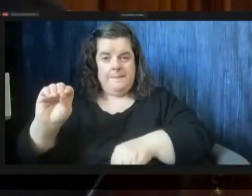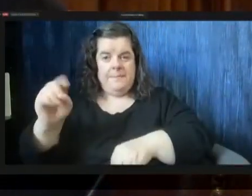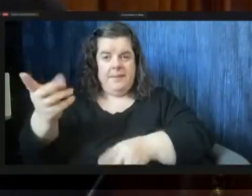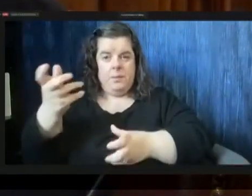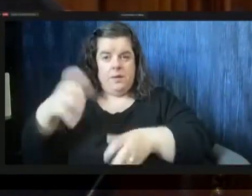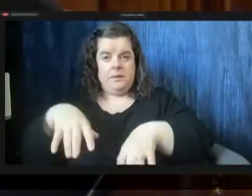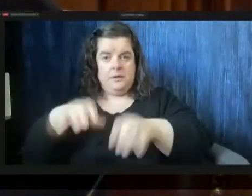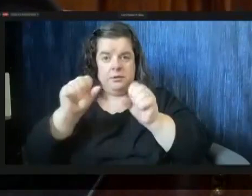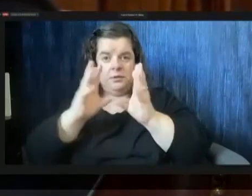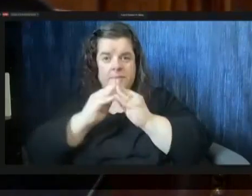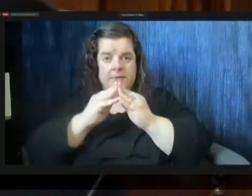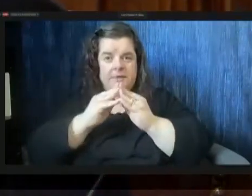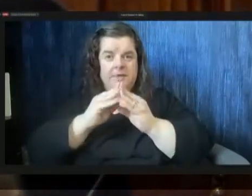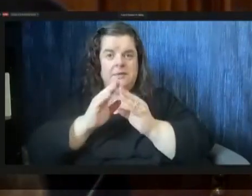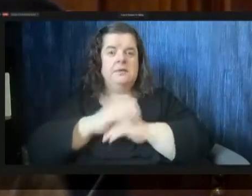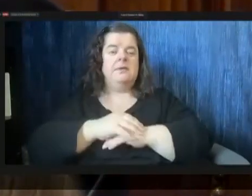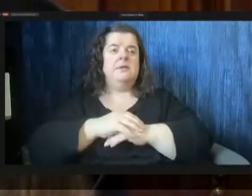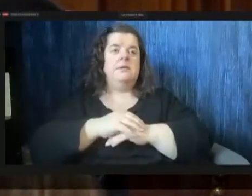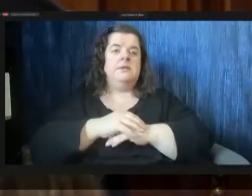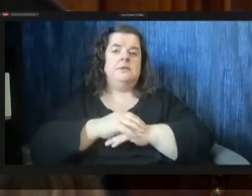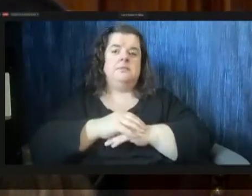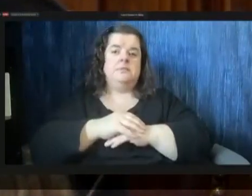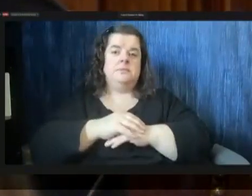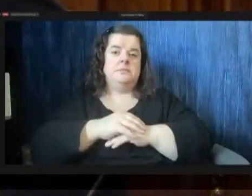meeting, irrespective of